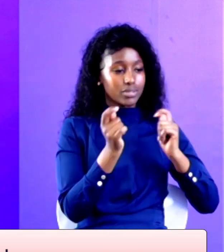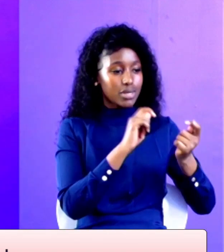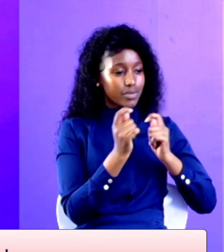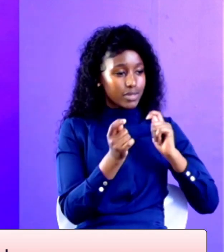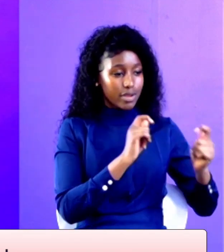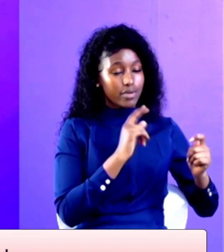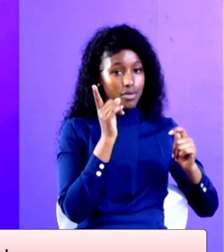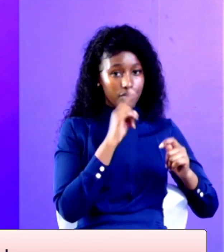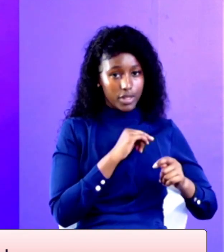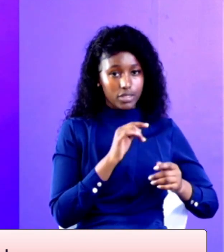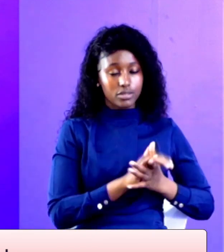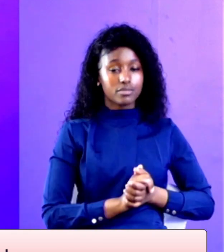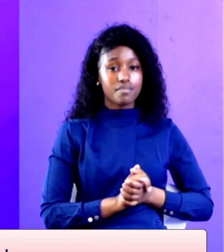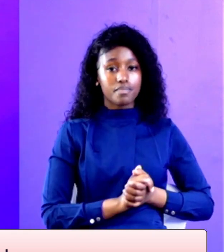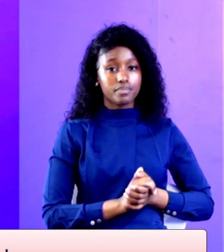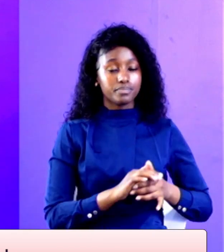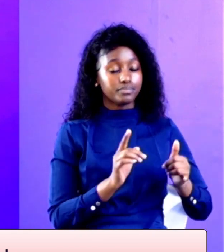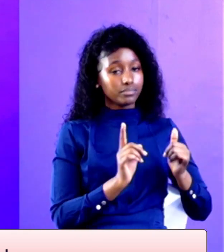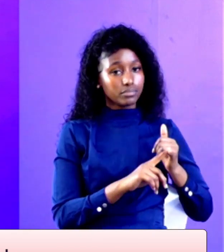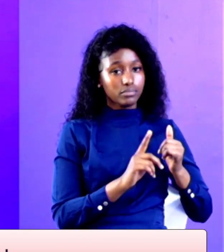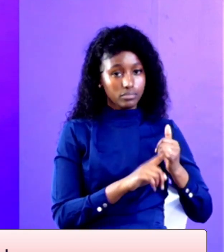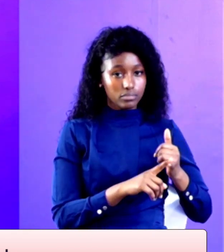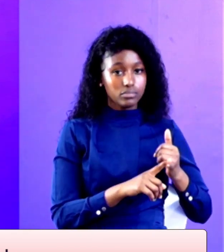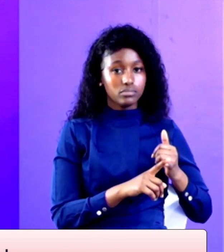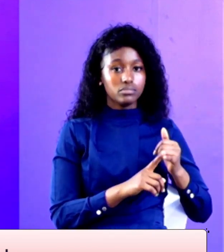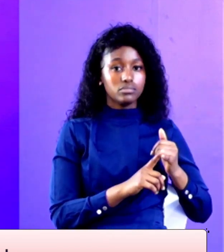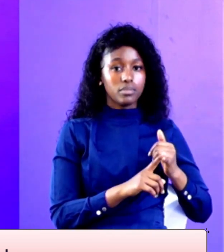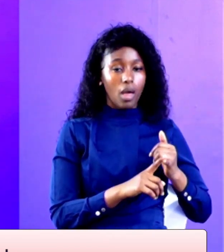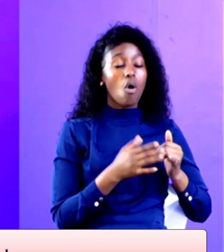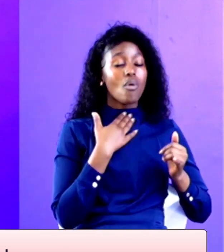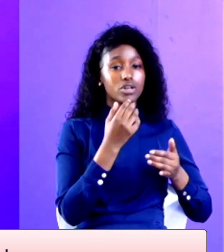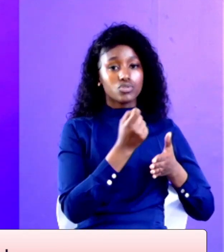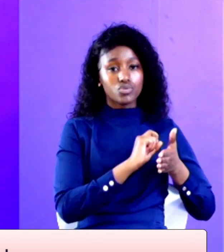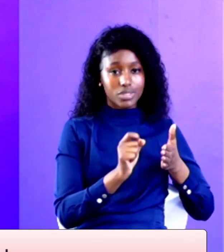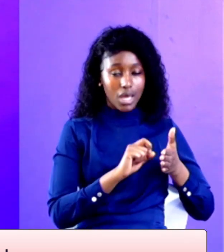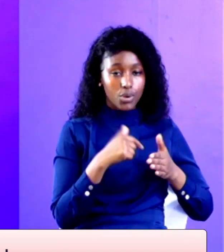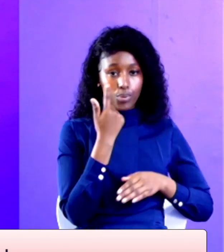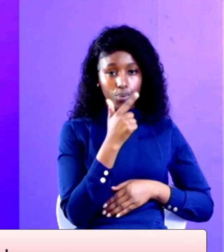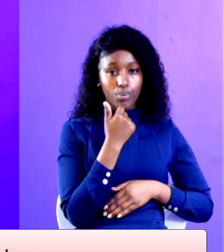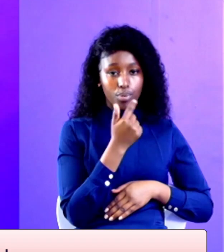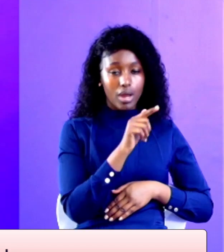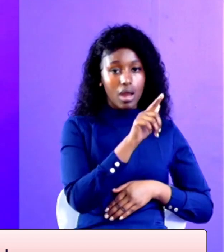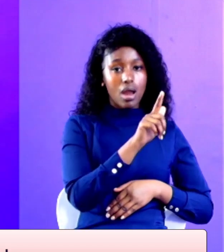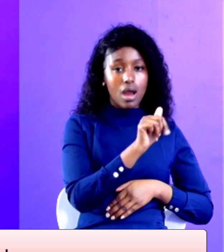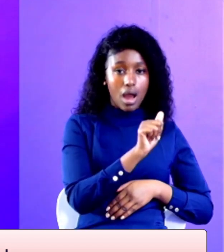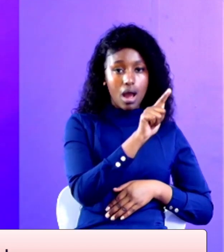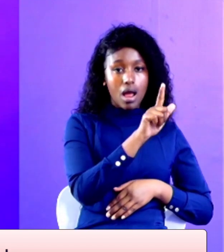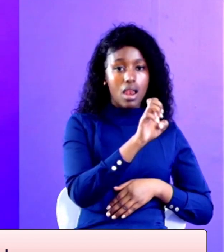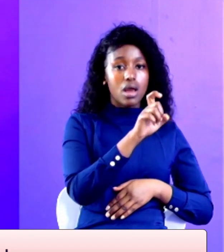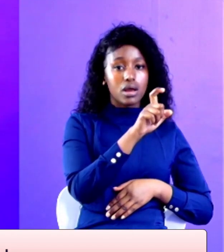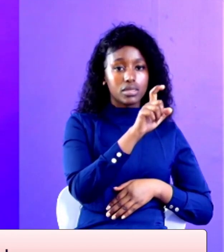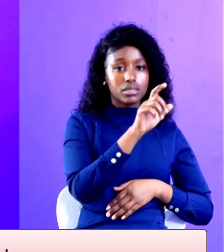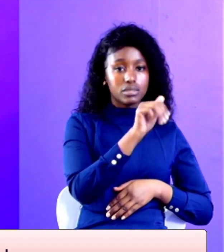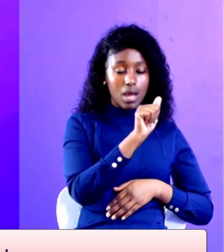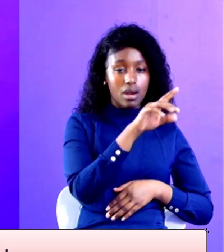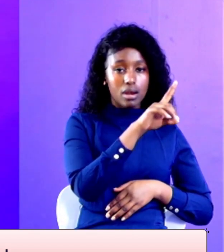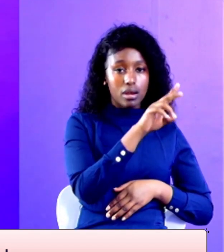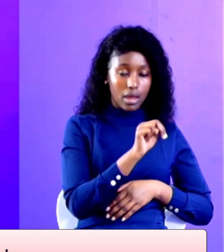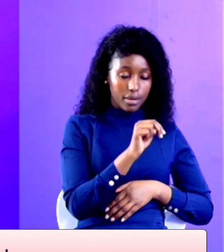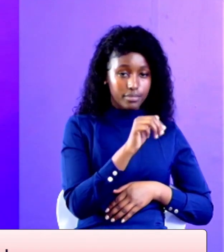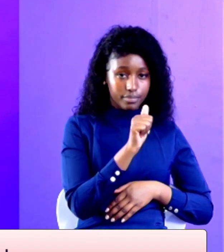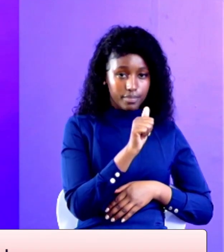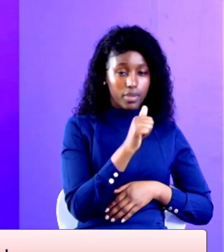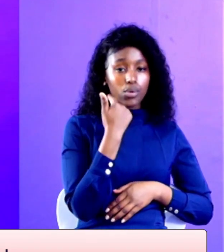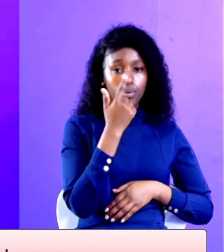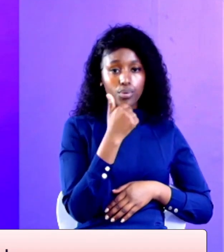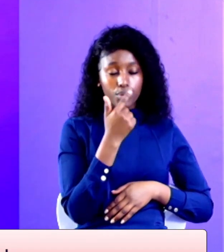First, we start with the one they are looking to sign now, which is Alexander Isak from Newcastle. It is